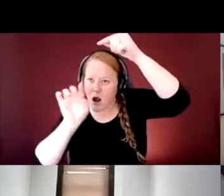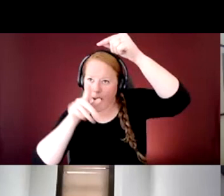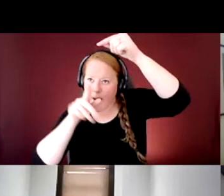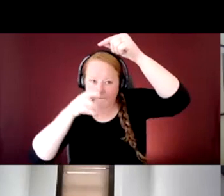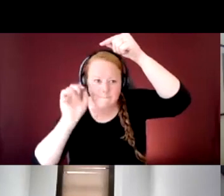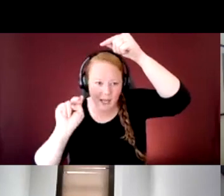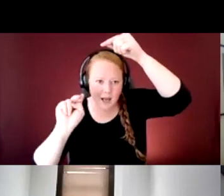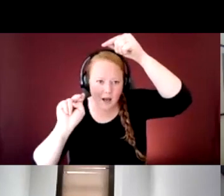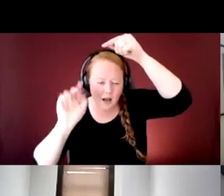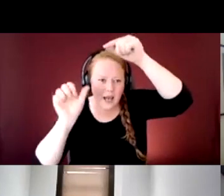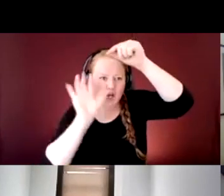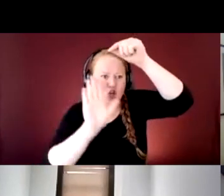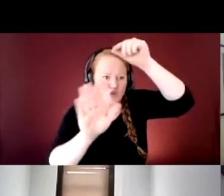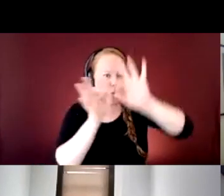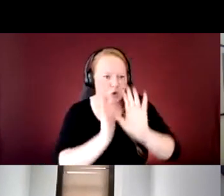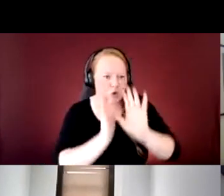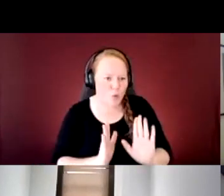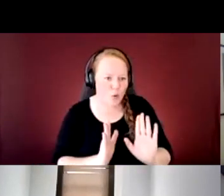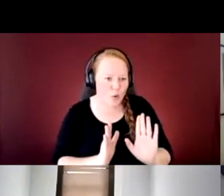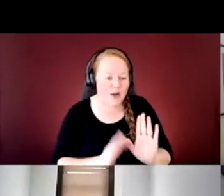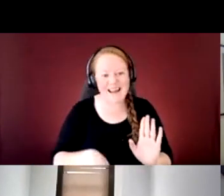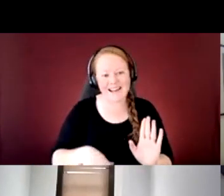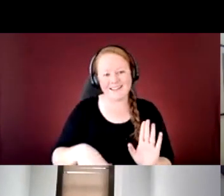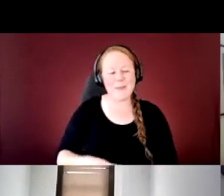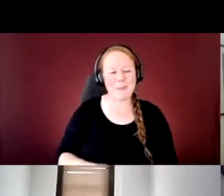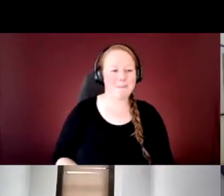their box and selecting pin.